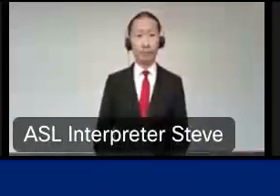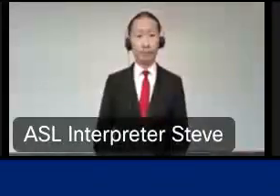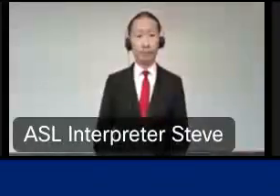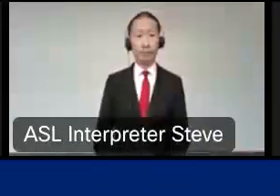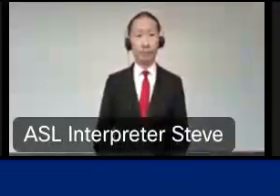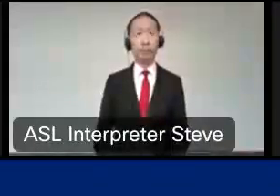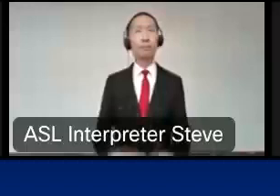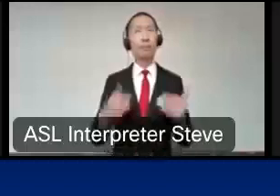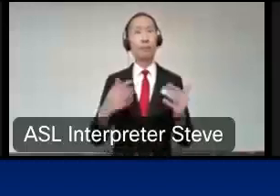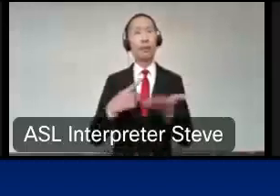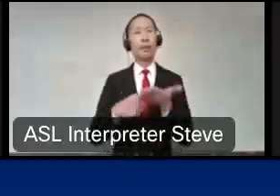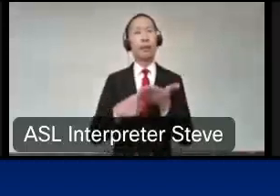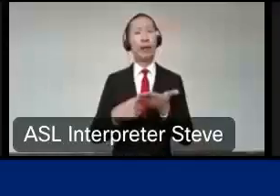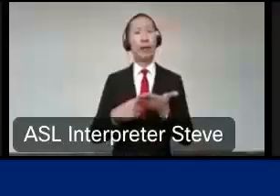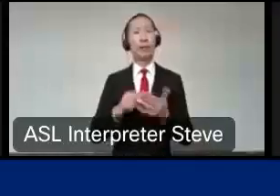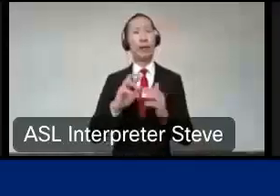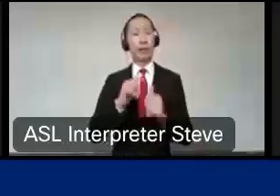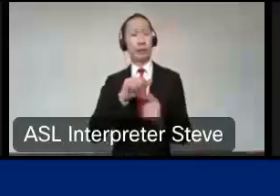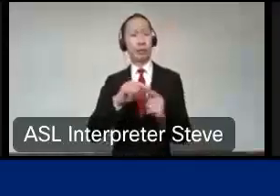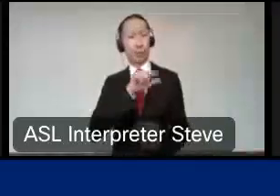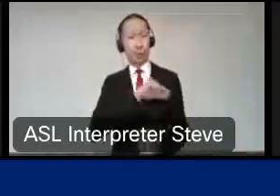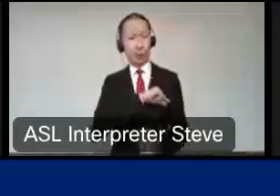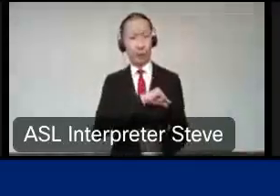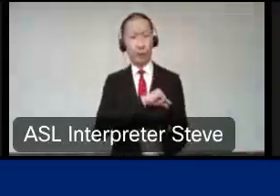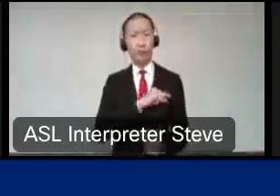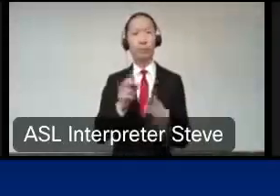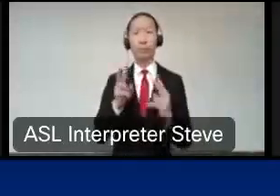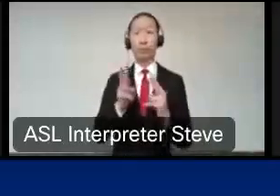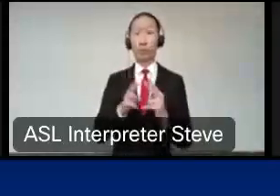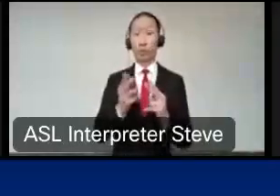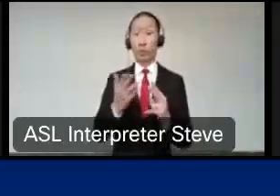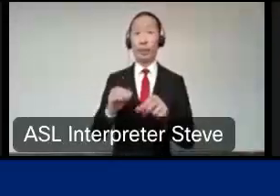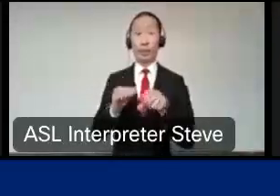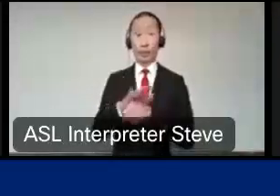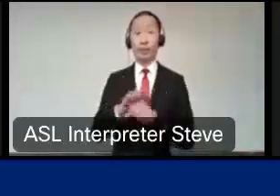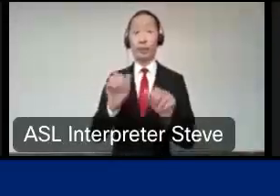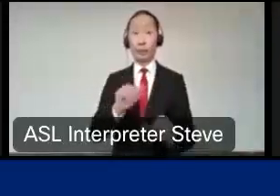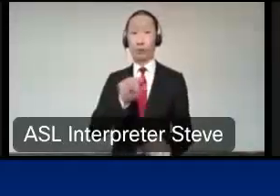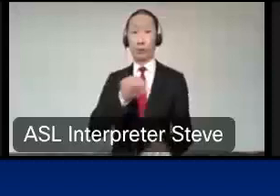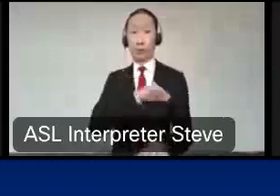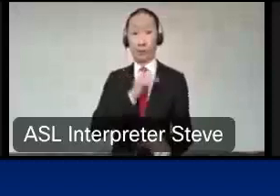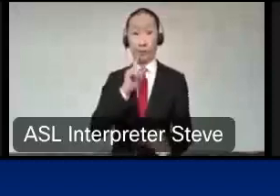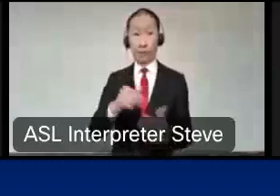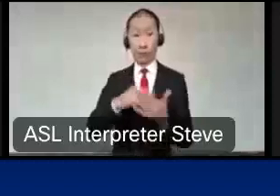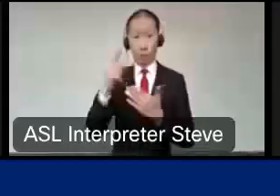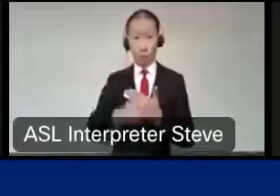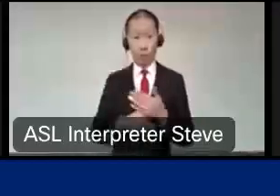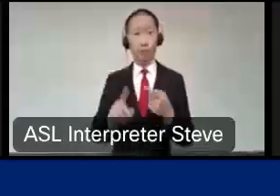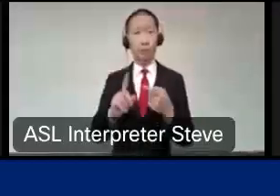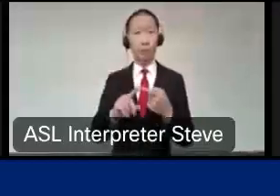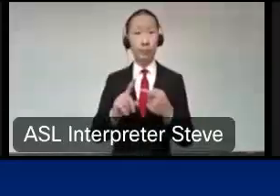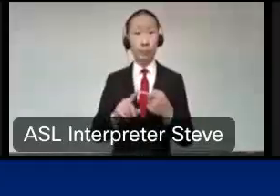So let's talk about eligibility. There are two factors that go into eligibility. The first is